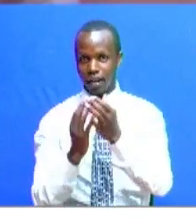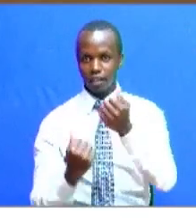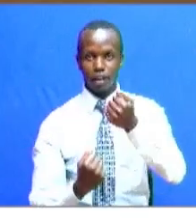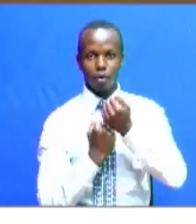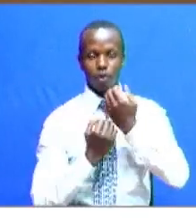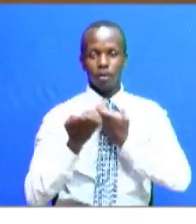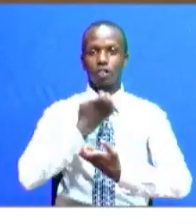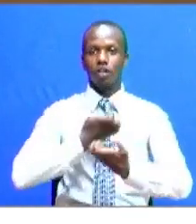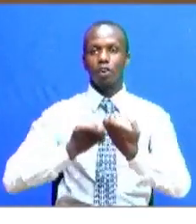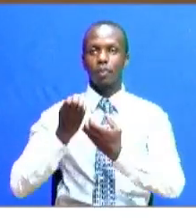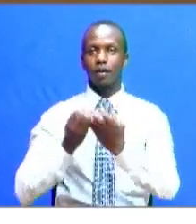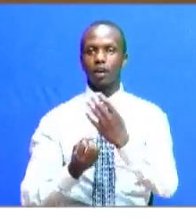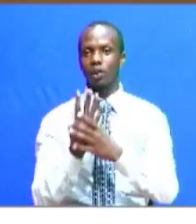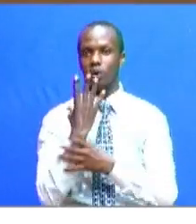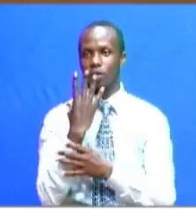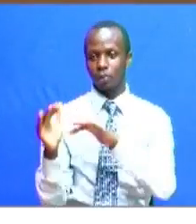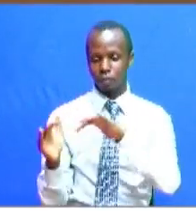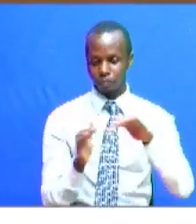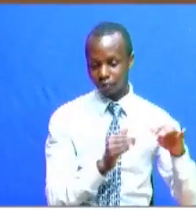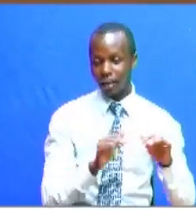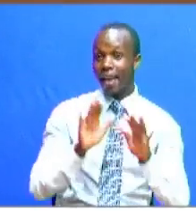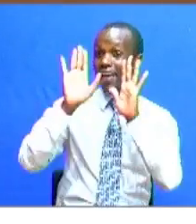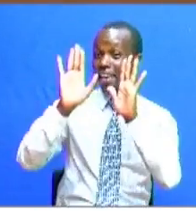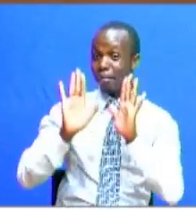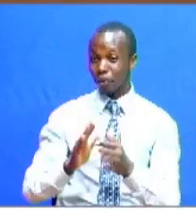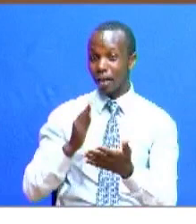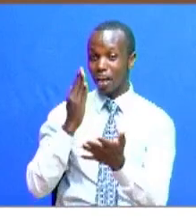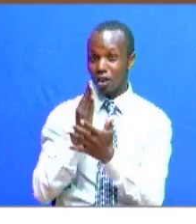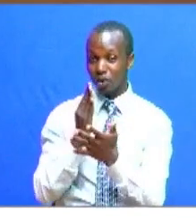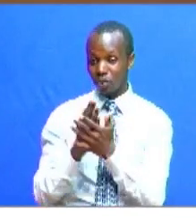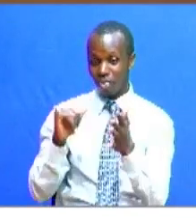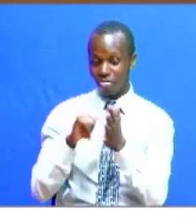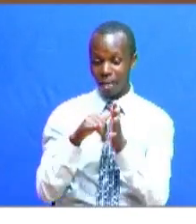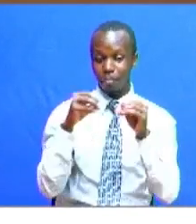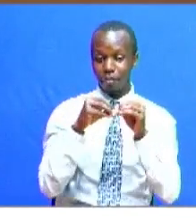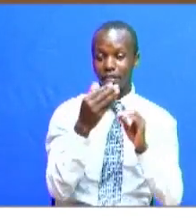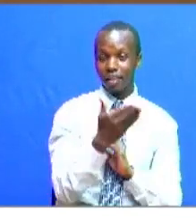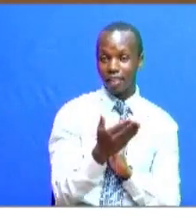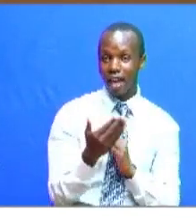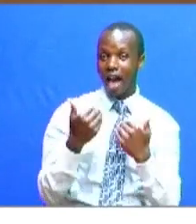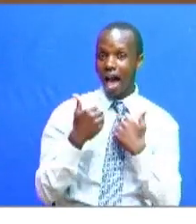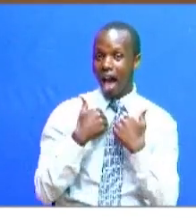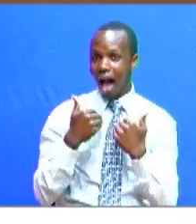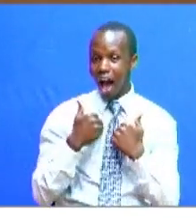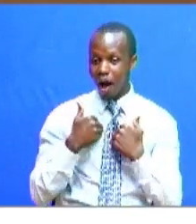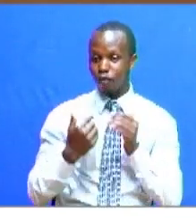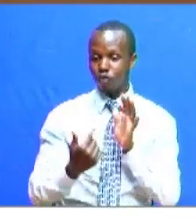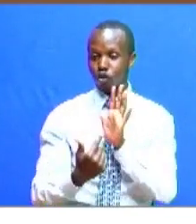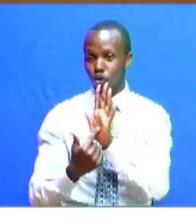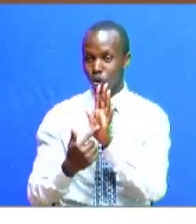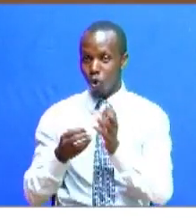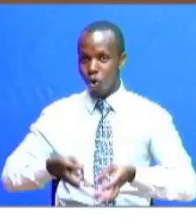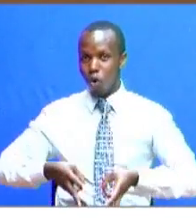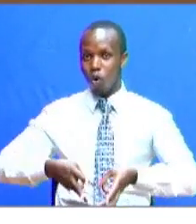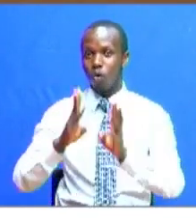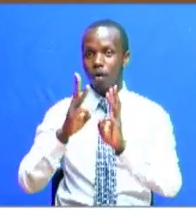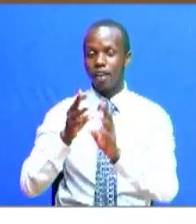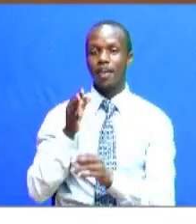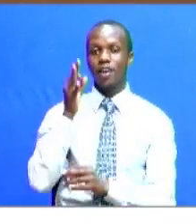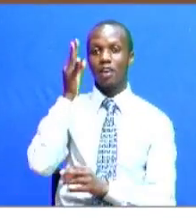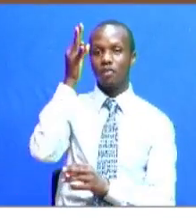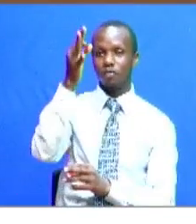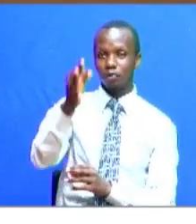growth. Therefore, it is important that this summit will point the way to the future